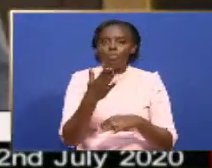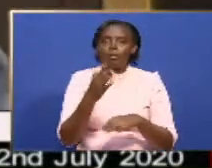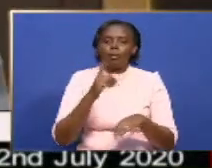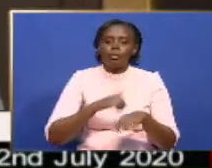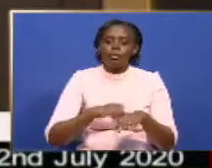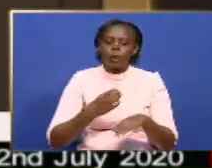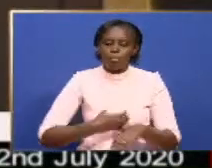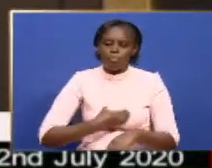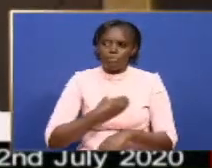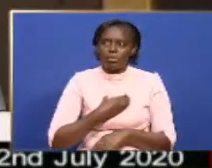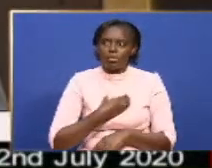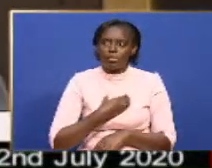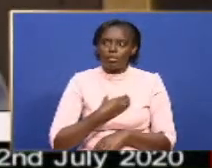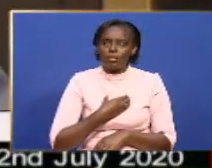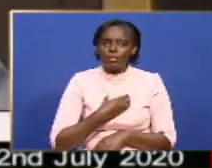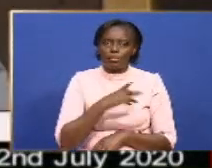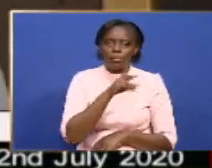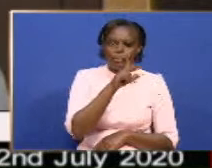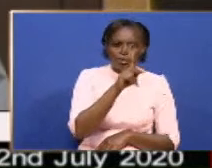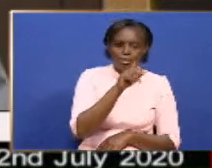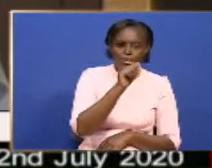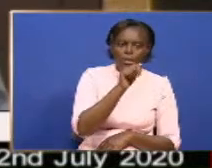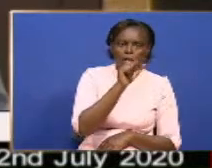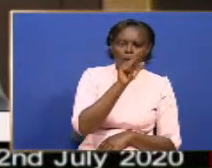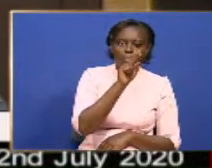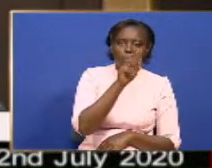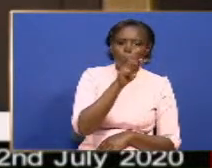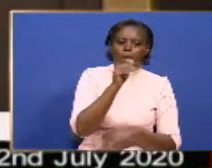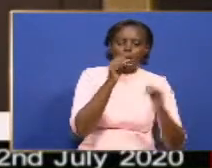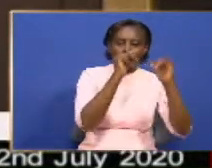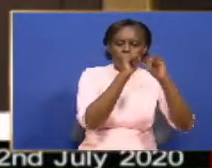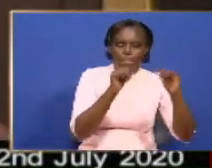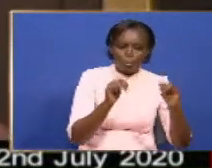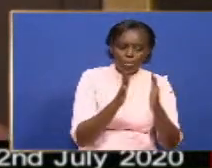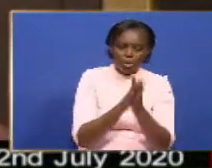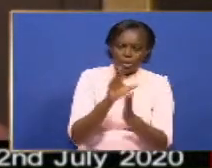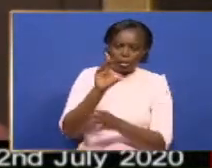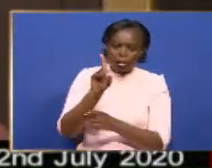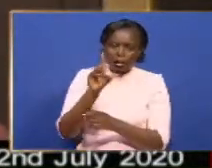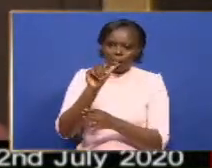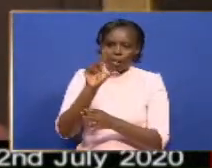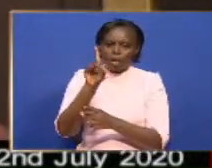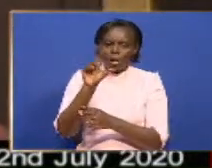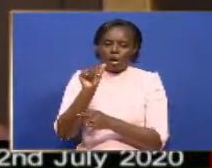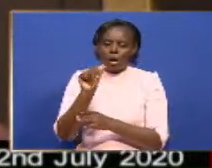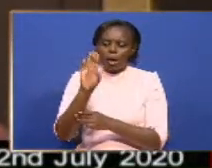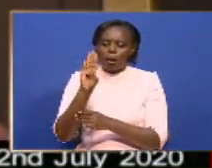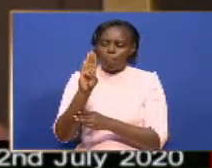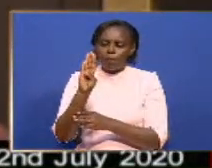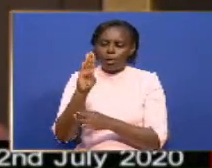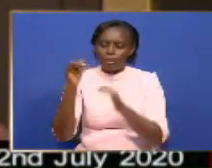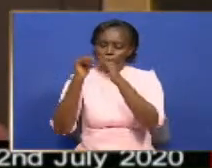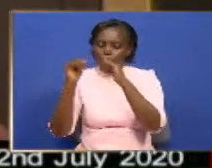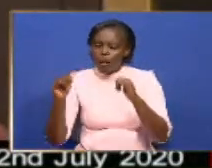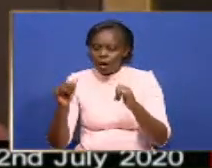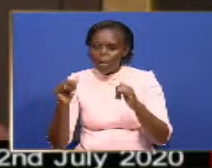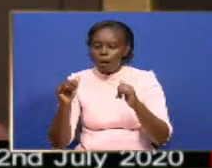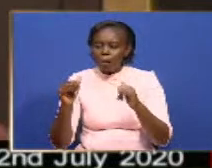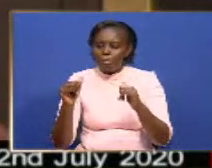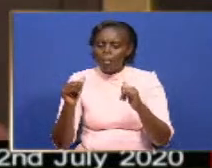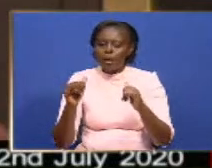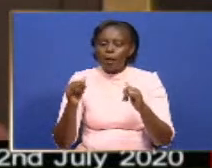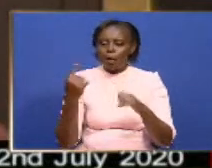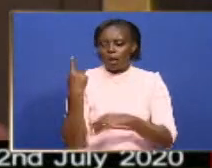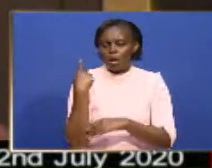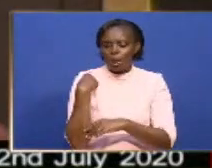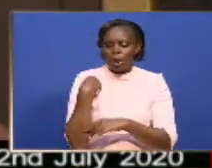we visited Kakuma and Dadaab, we found that the number of refugees we have in this country